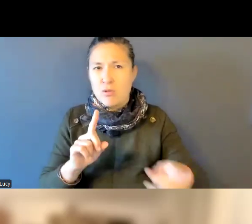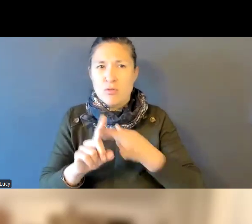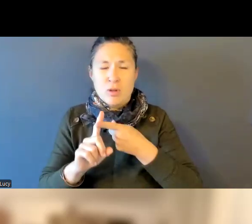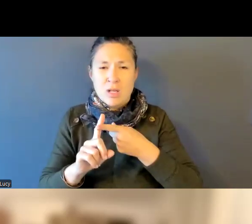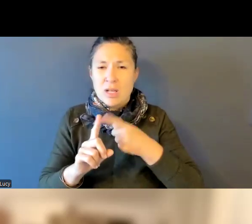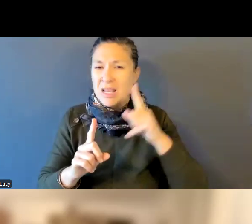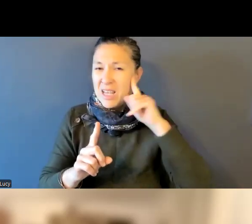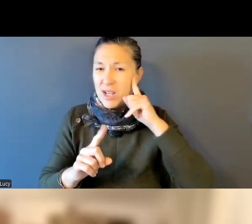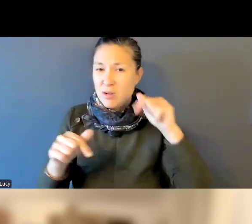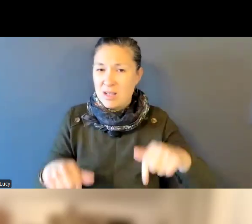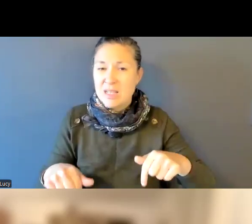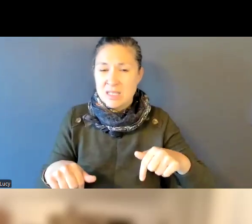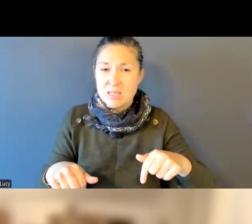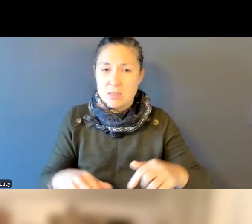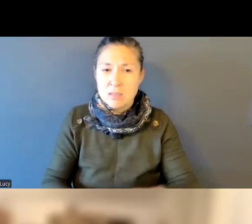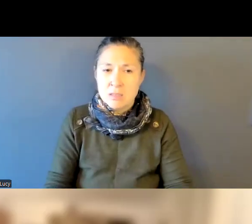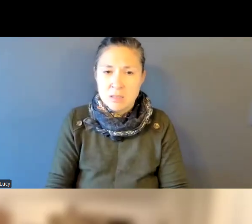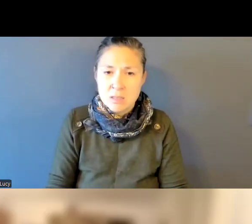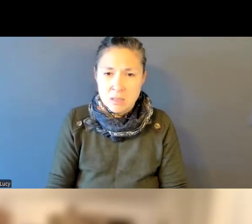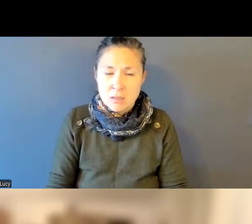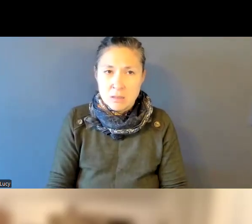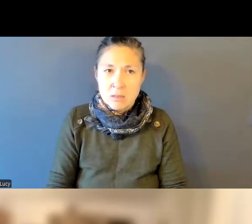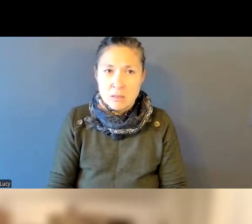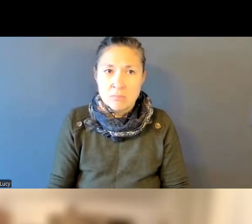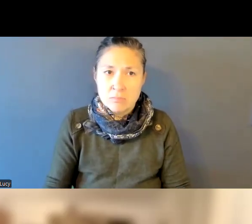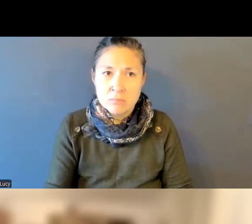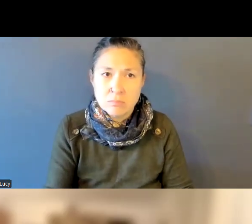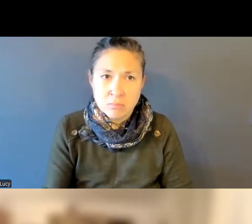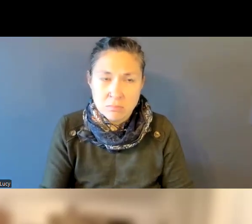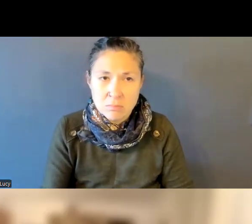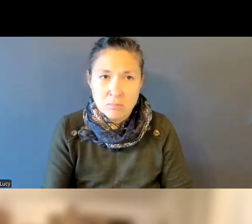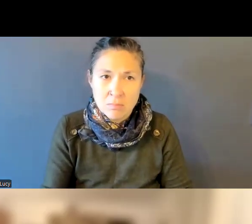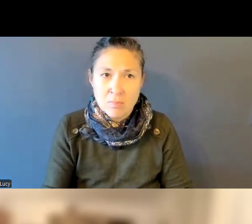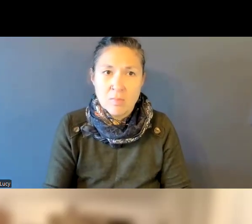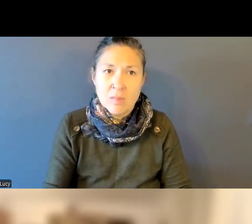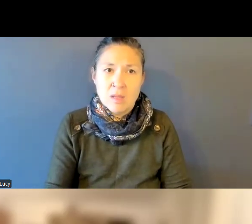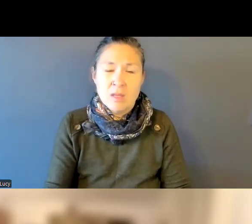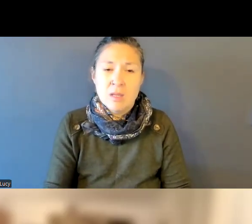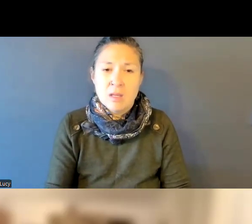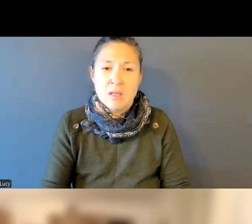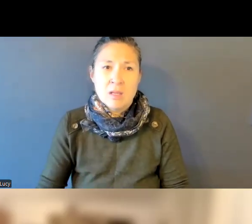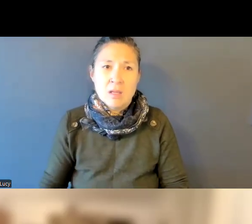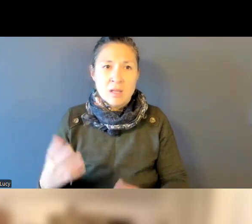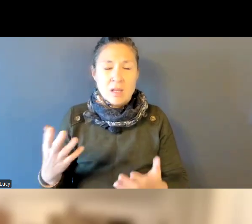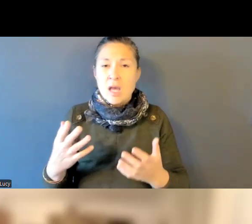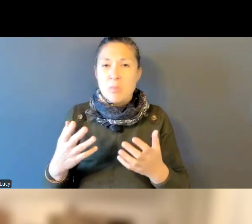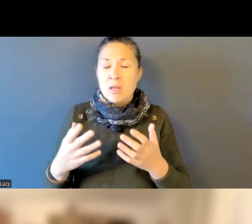hearing about this, given the work organizationally that ACE